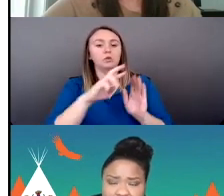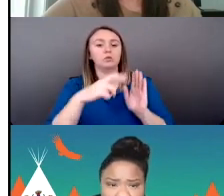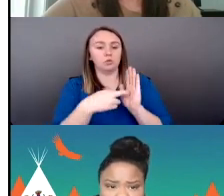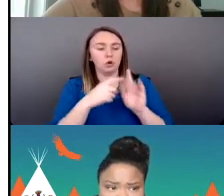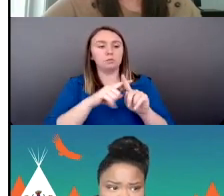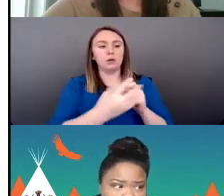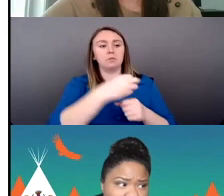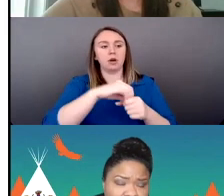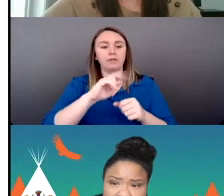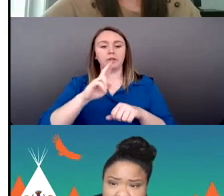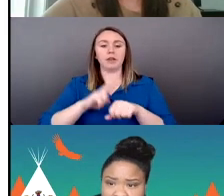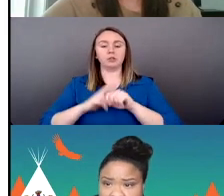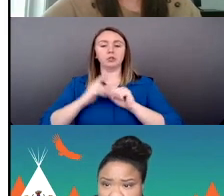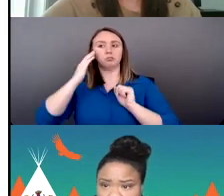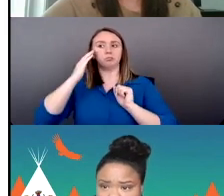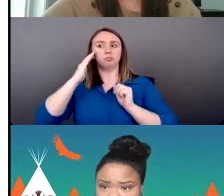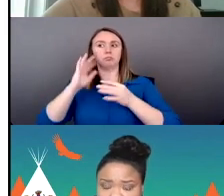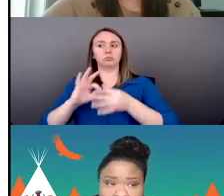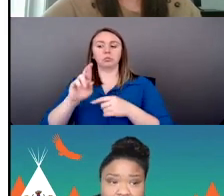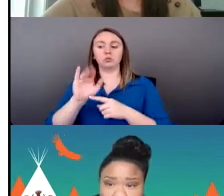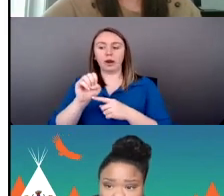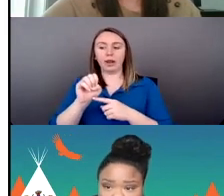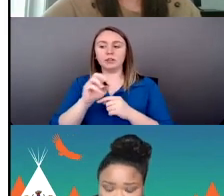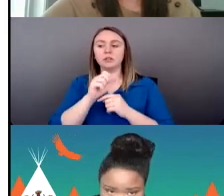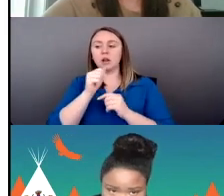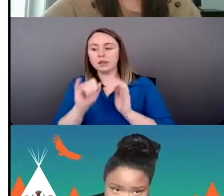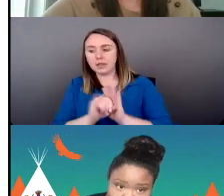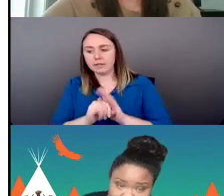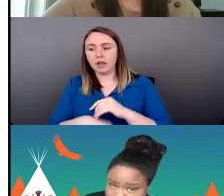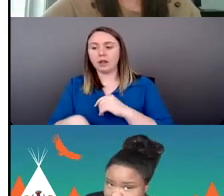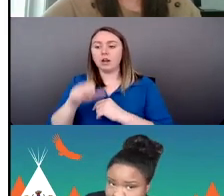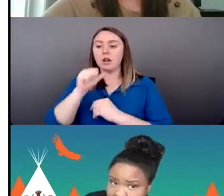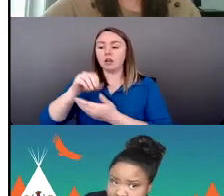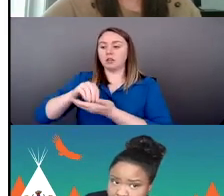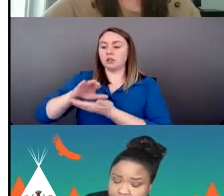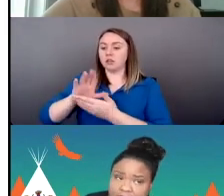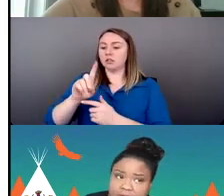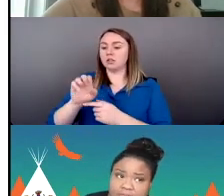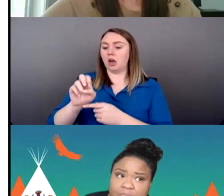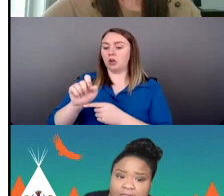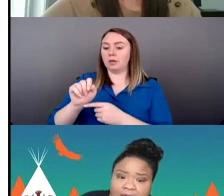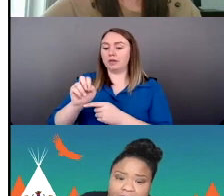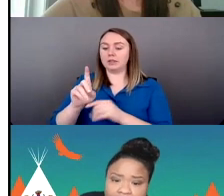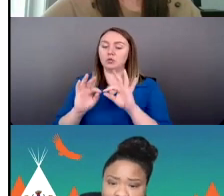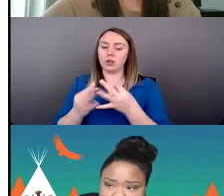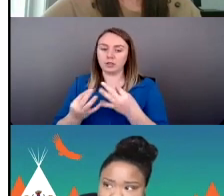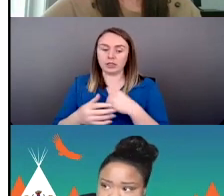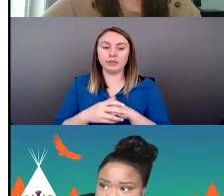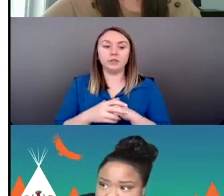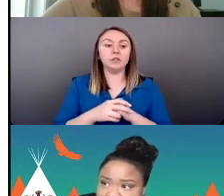national consciousness around race and unidentified and undocumented relatives. So